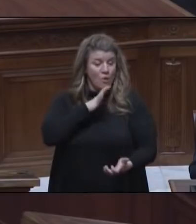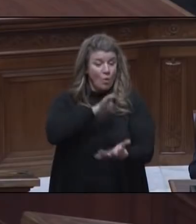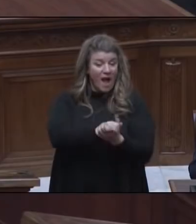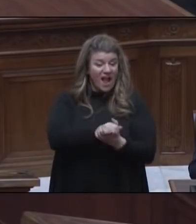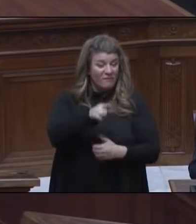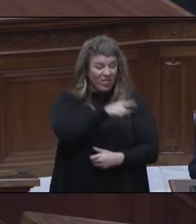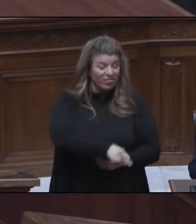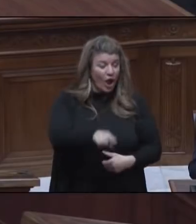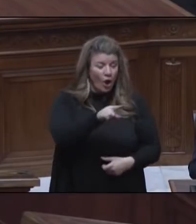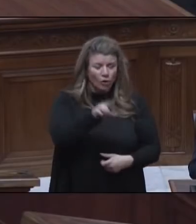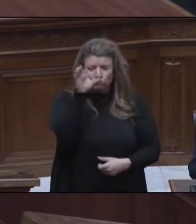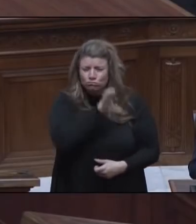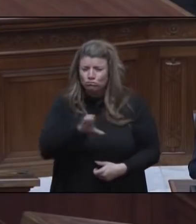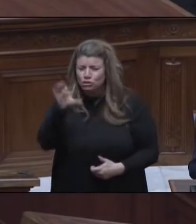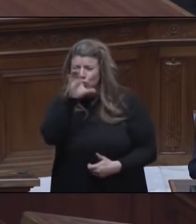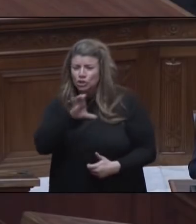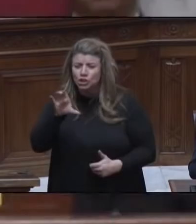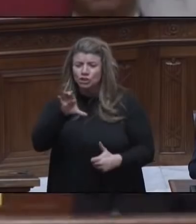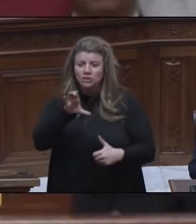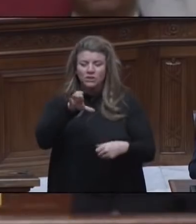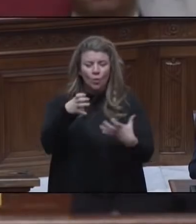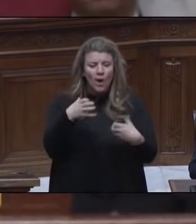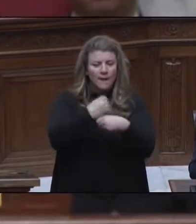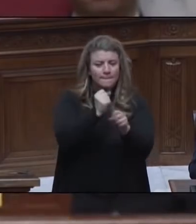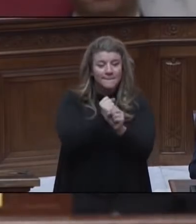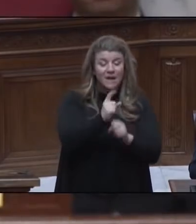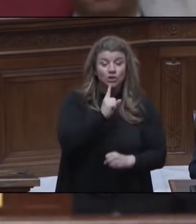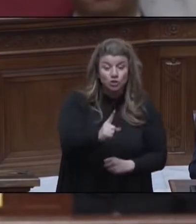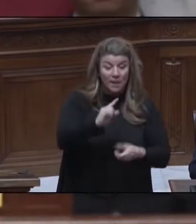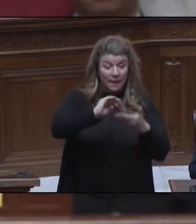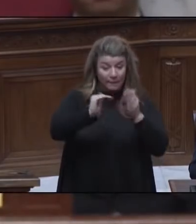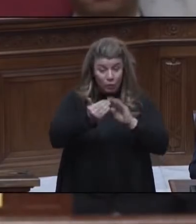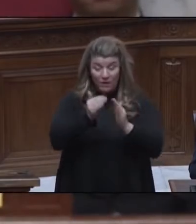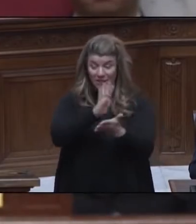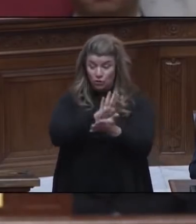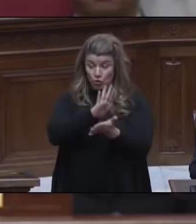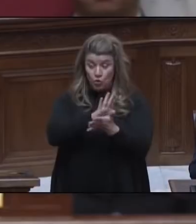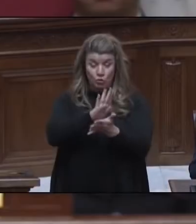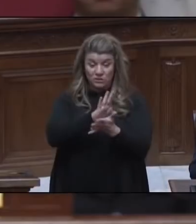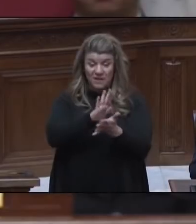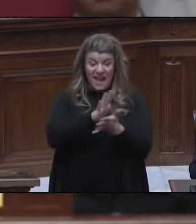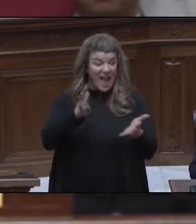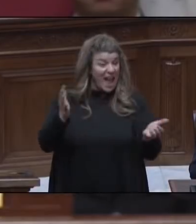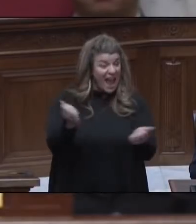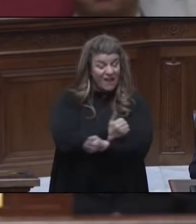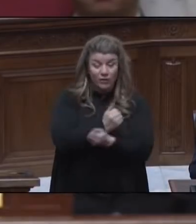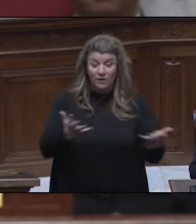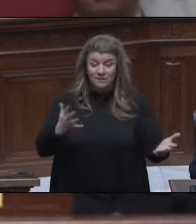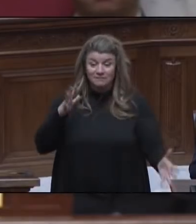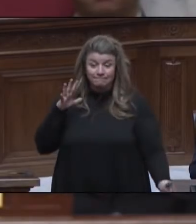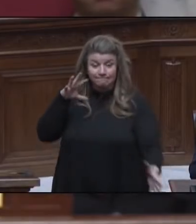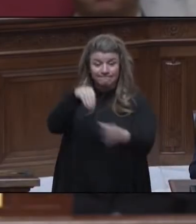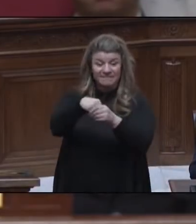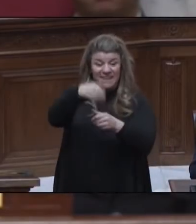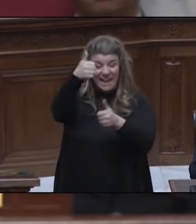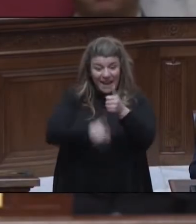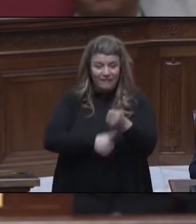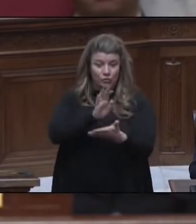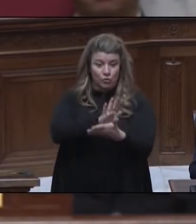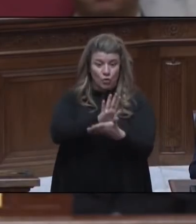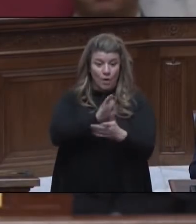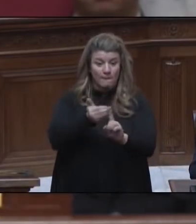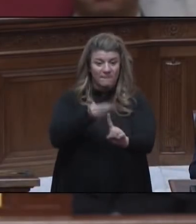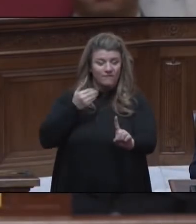on a quest to absolutely be sure that communities and schools in every single one of our schools, before